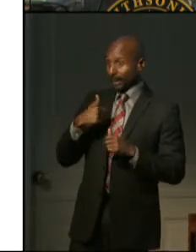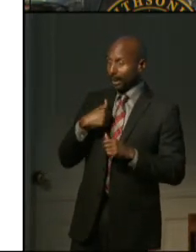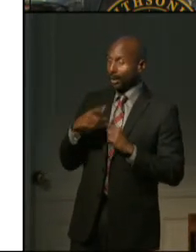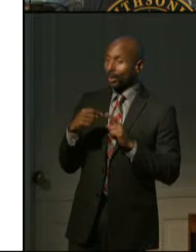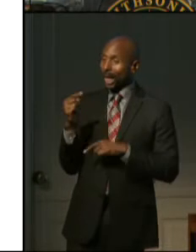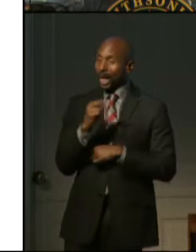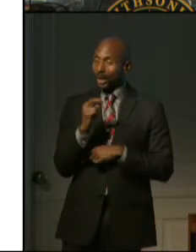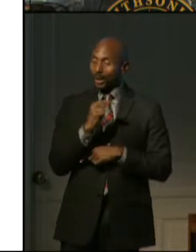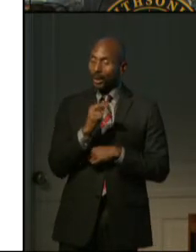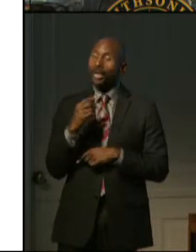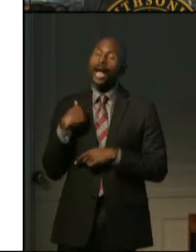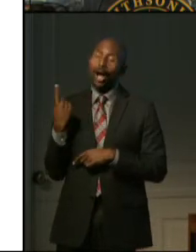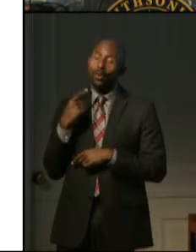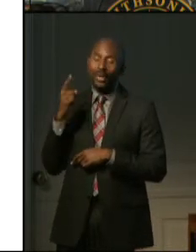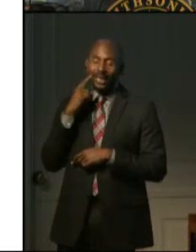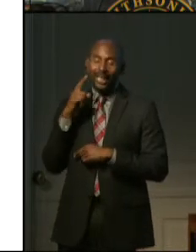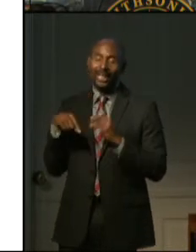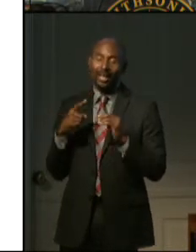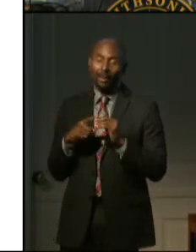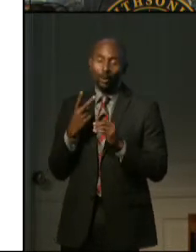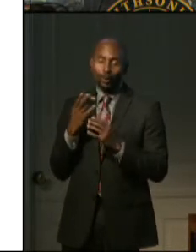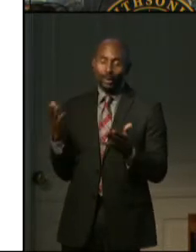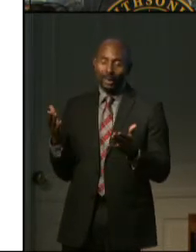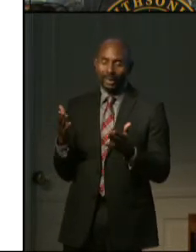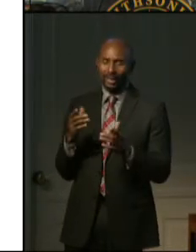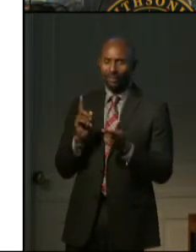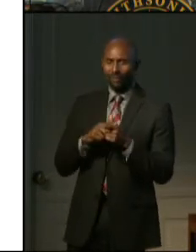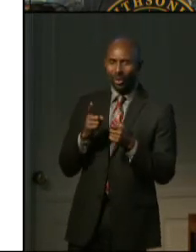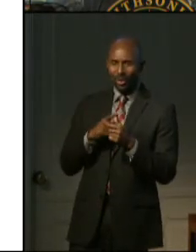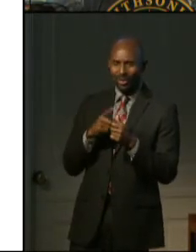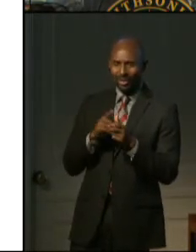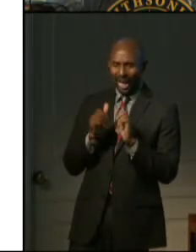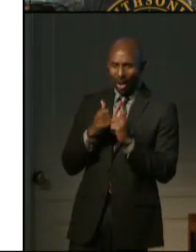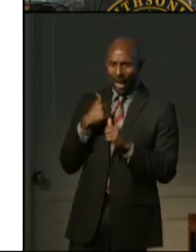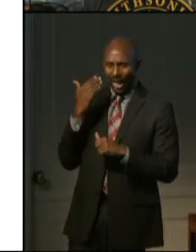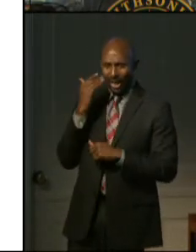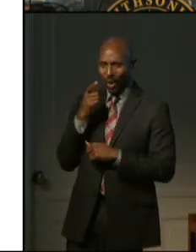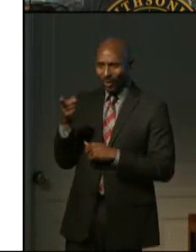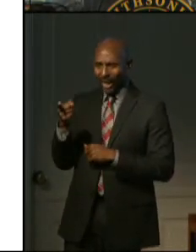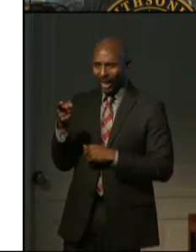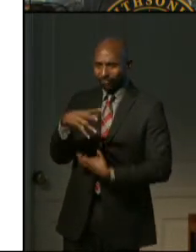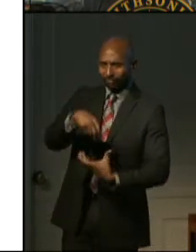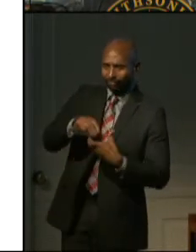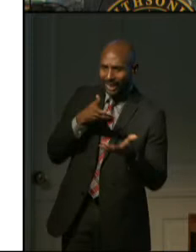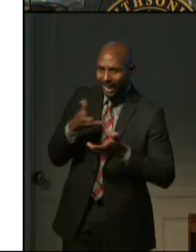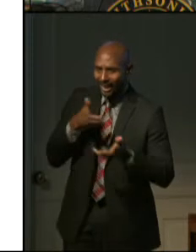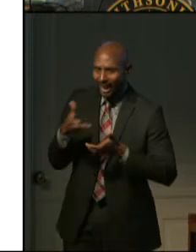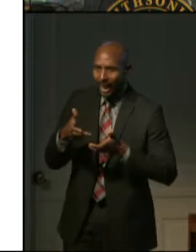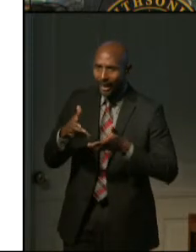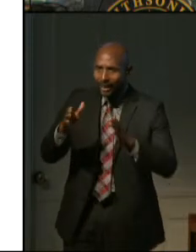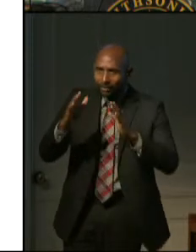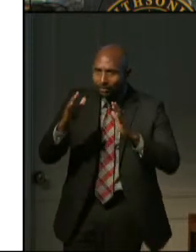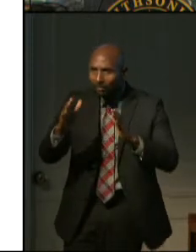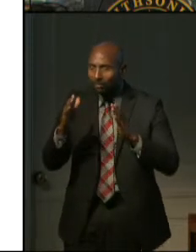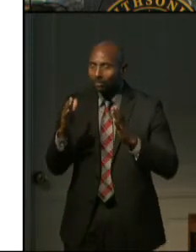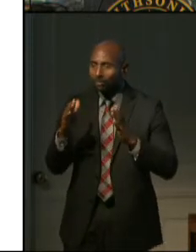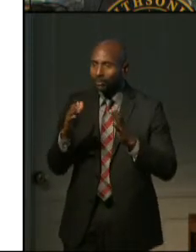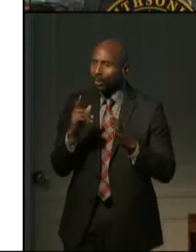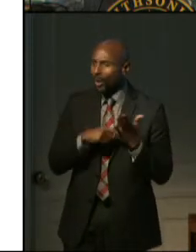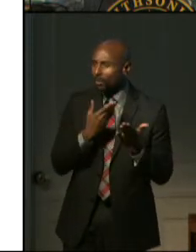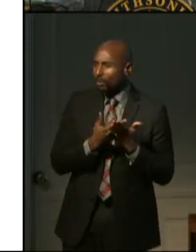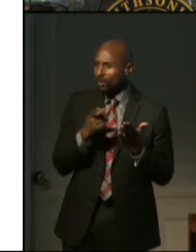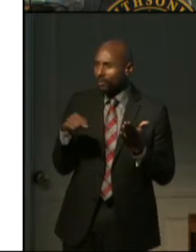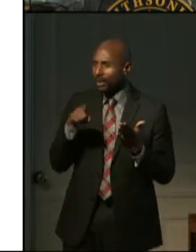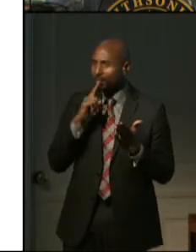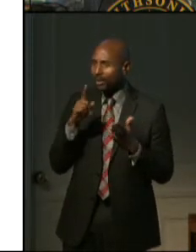engaged? We talk about it being engagement. What's my proof of that? And the second is something else